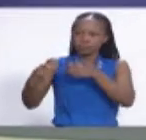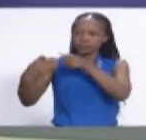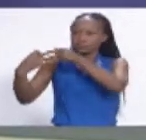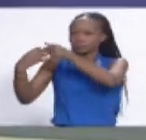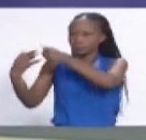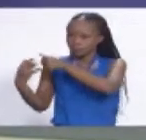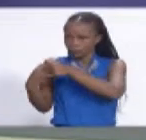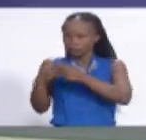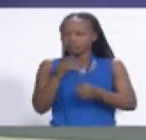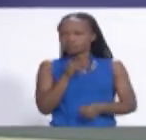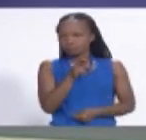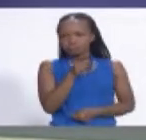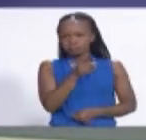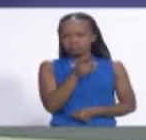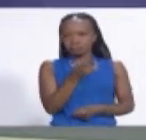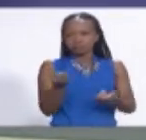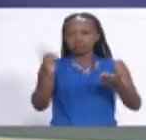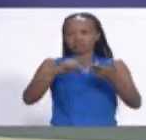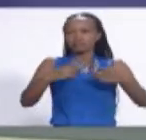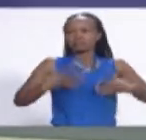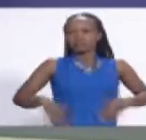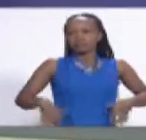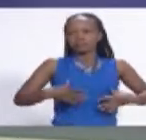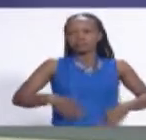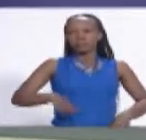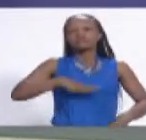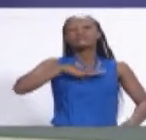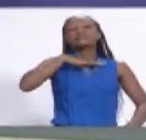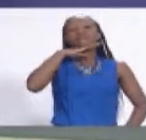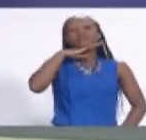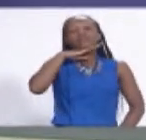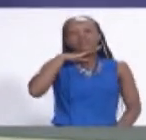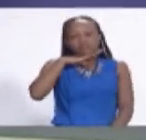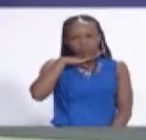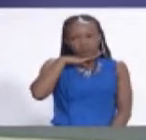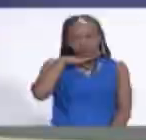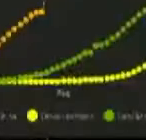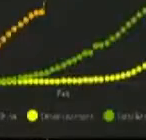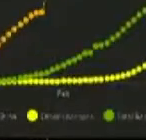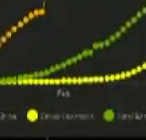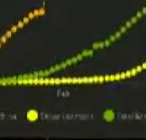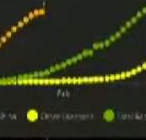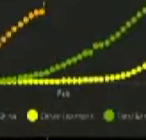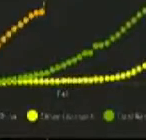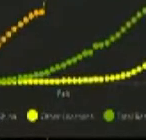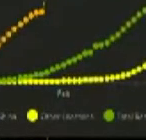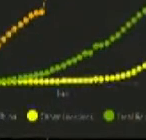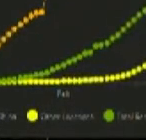5,088, these are the total number of people who have succumbed to the virus, and